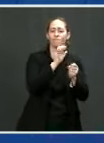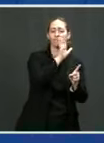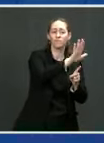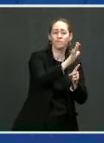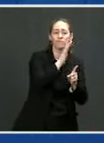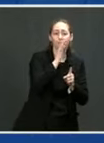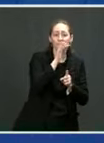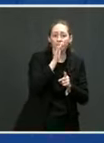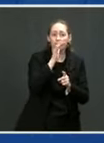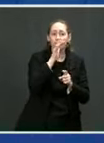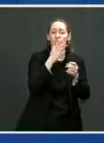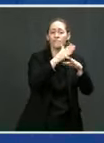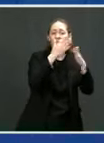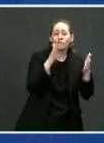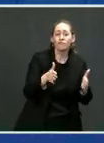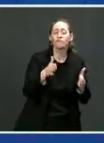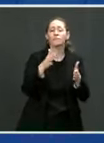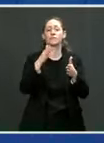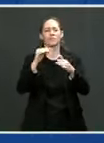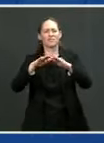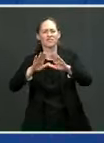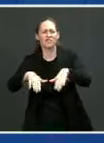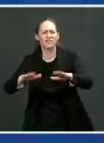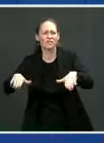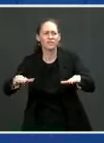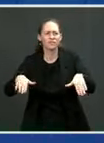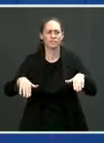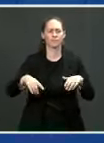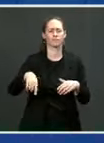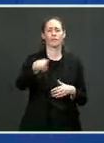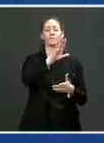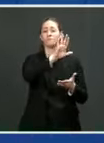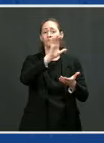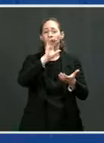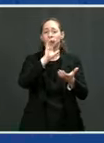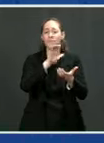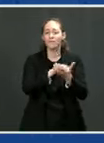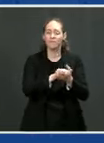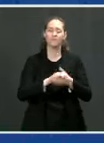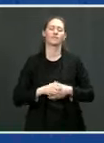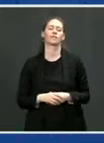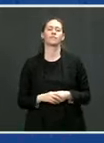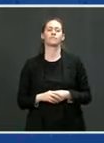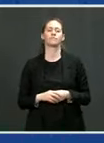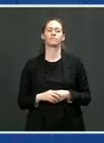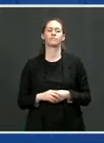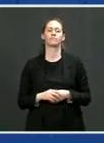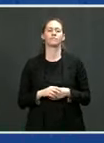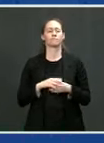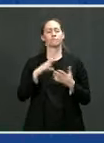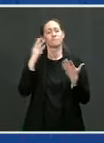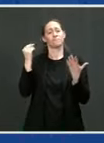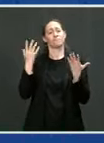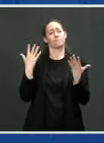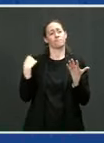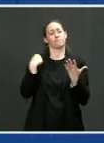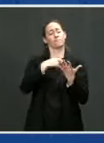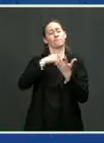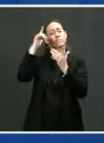Abigail, and their mother, Shannon, in the sure and certain hope of the eternity that you have